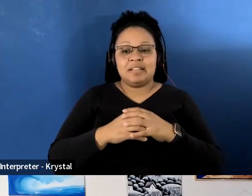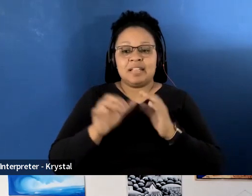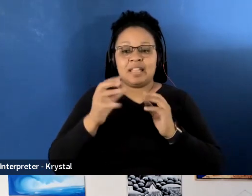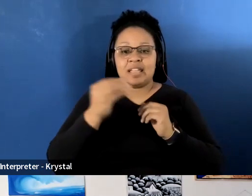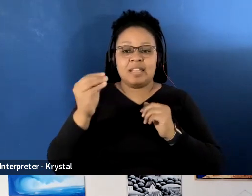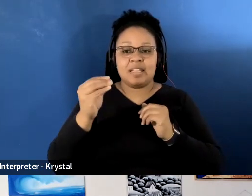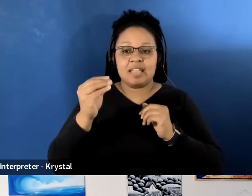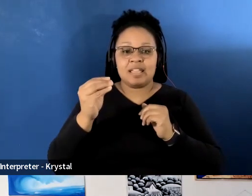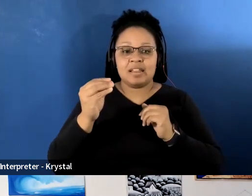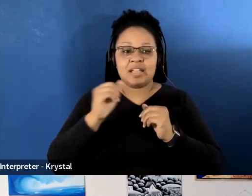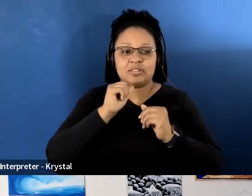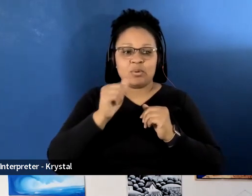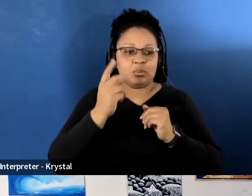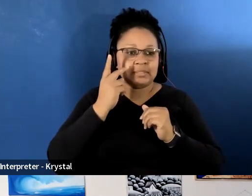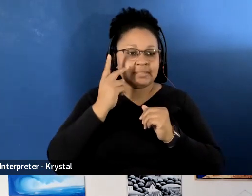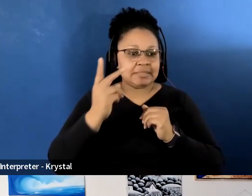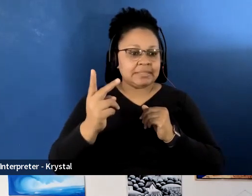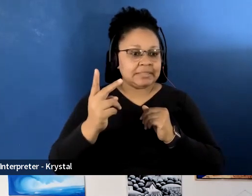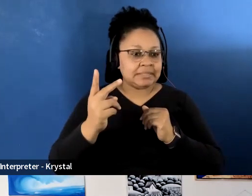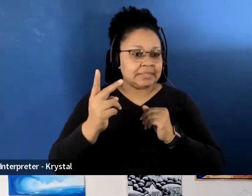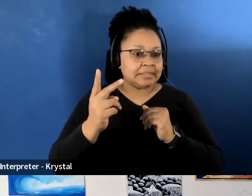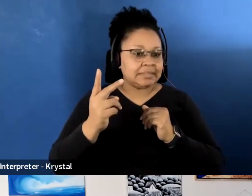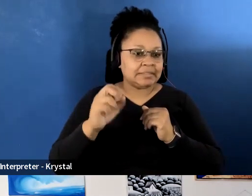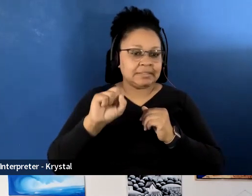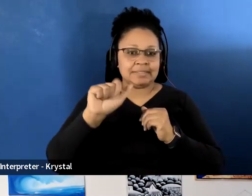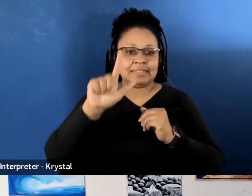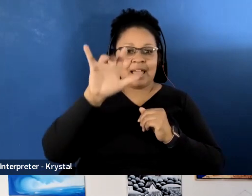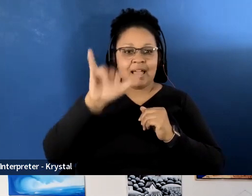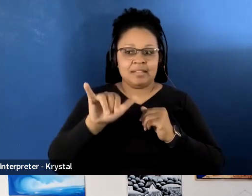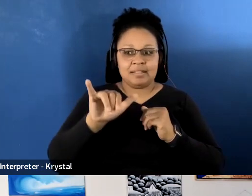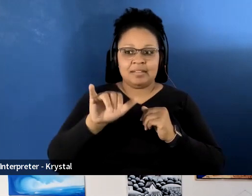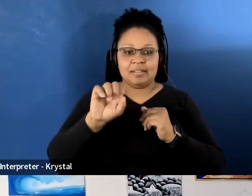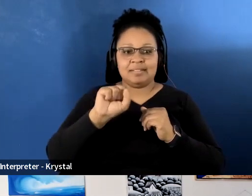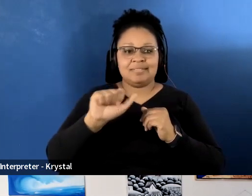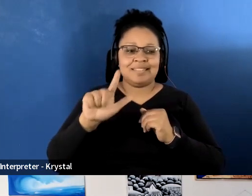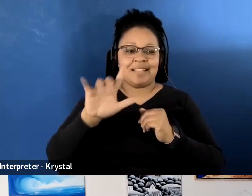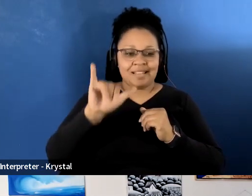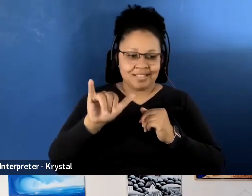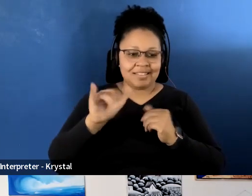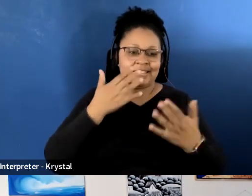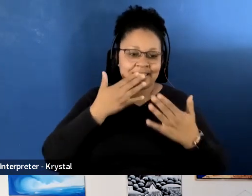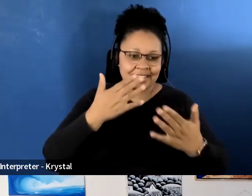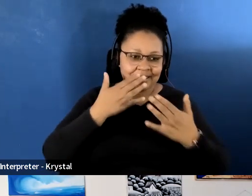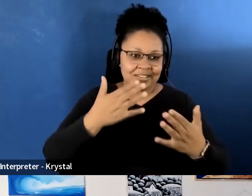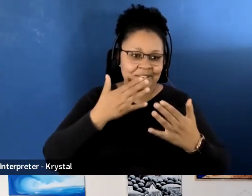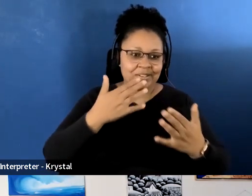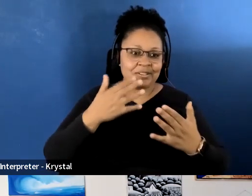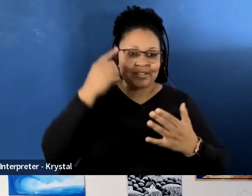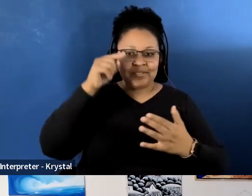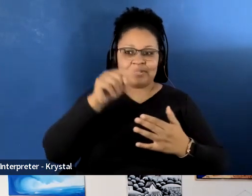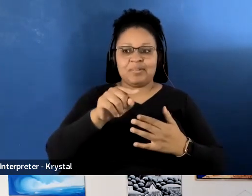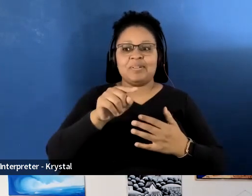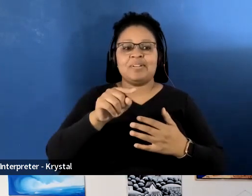And I do not see the transcriber, but we appreciate